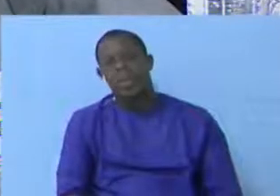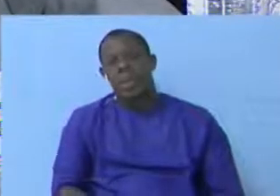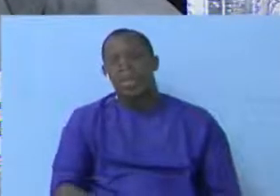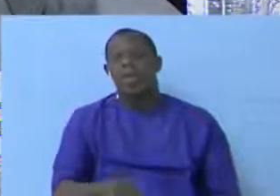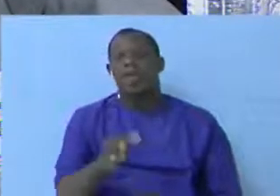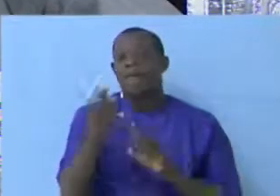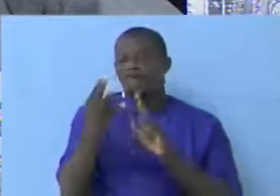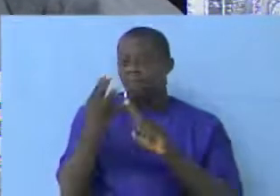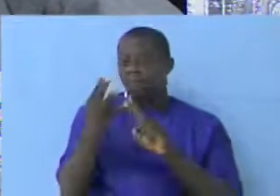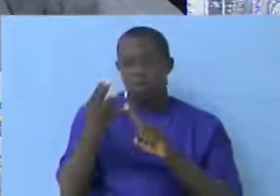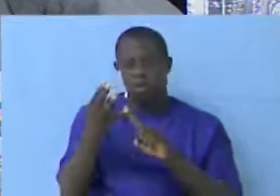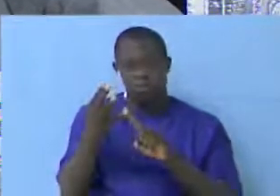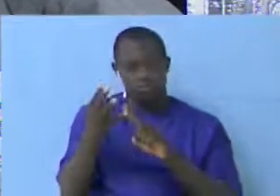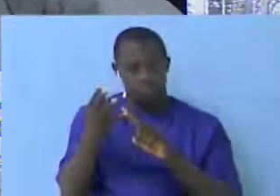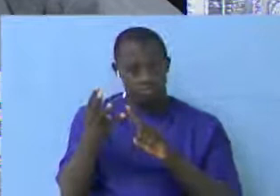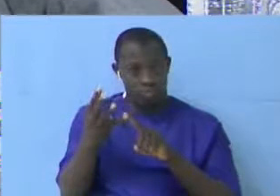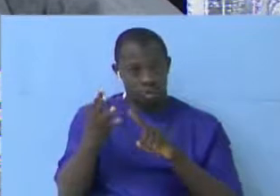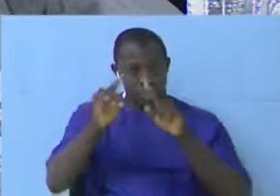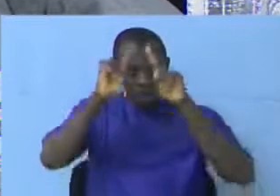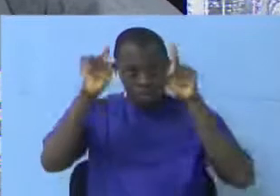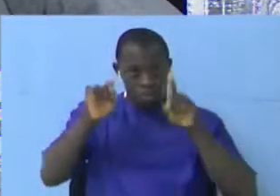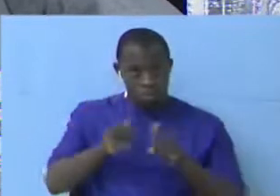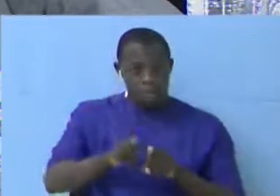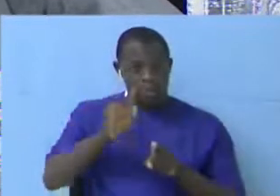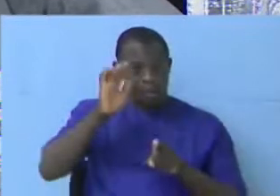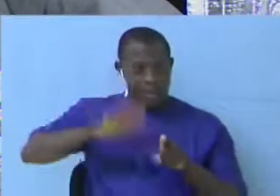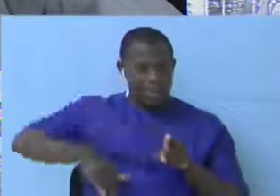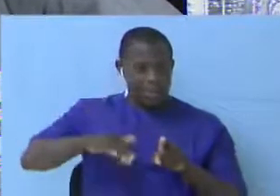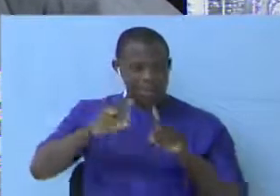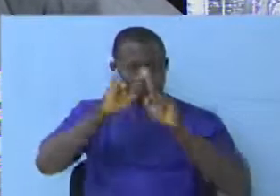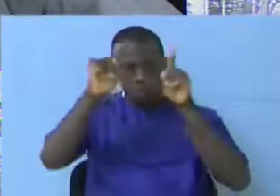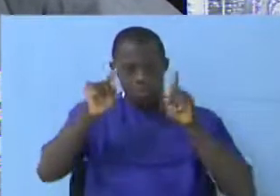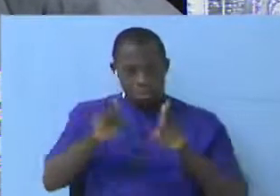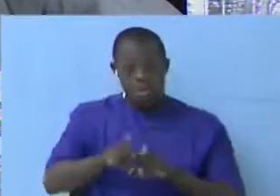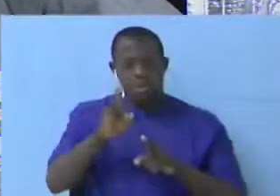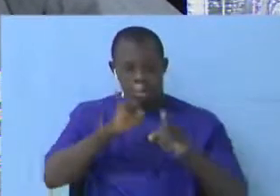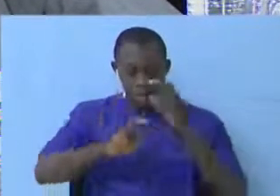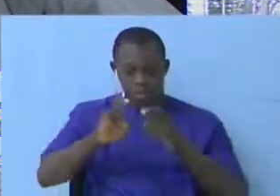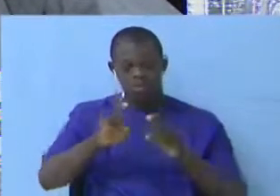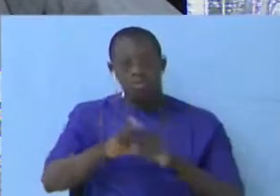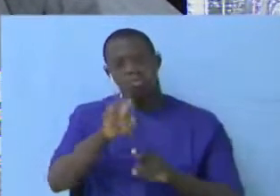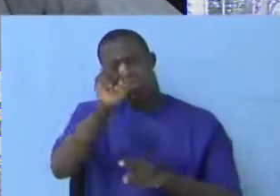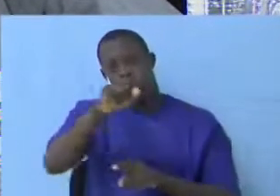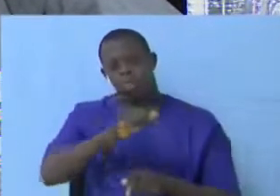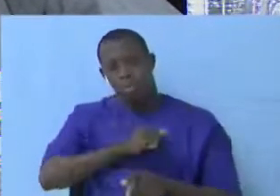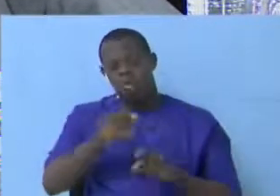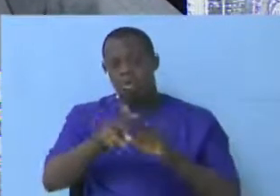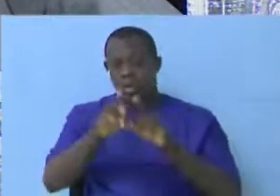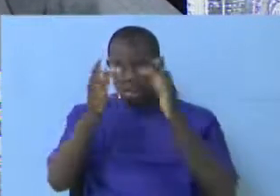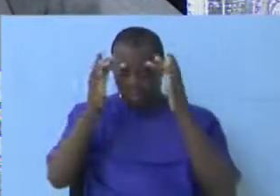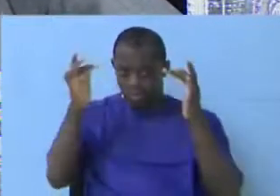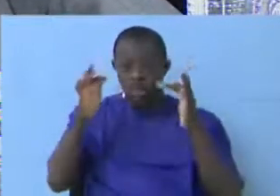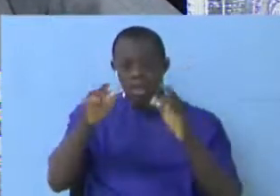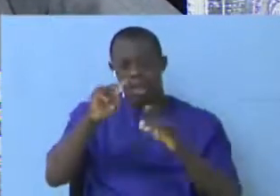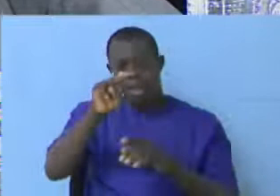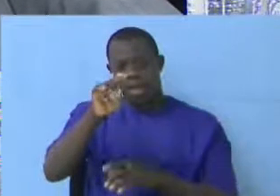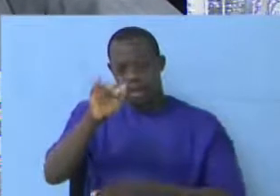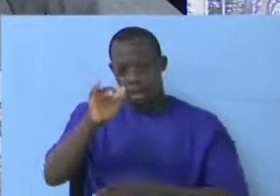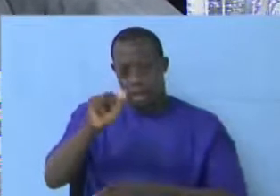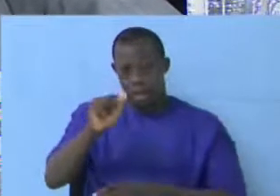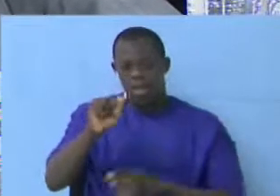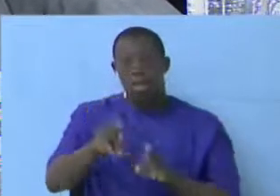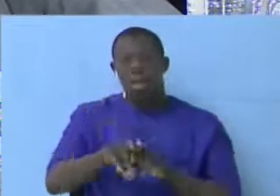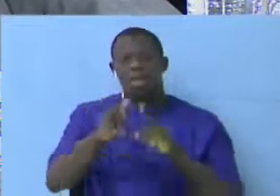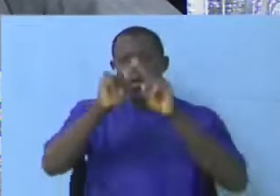The fourth and the last box, and again, with your background in NIA, that box is